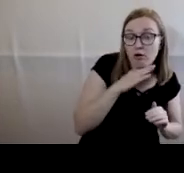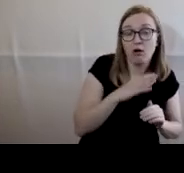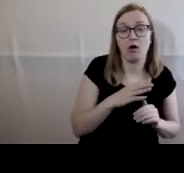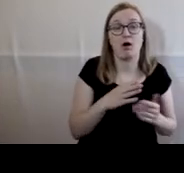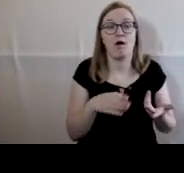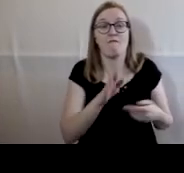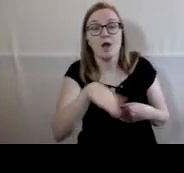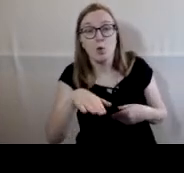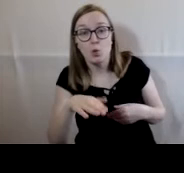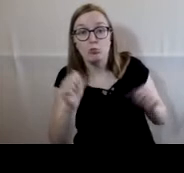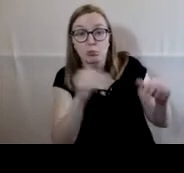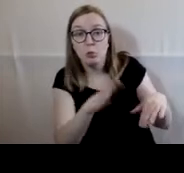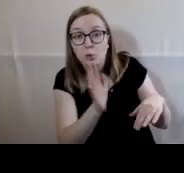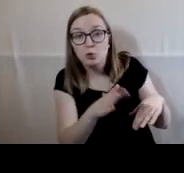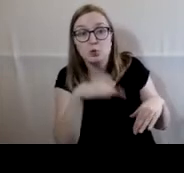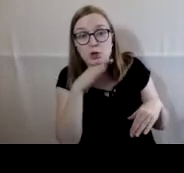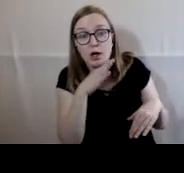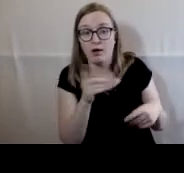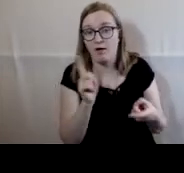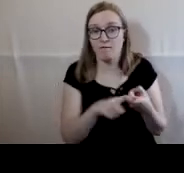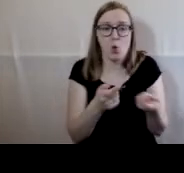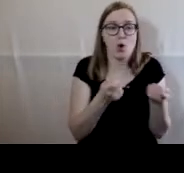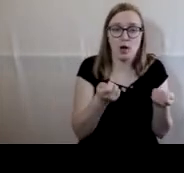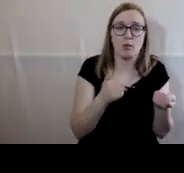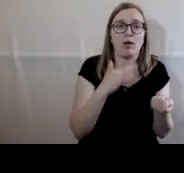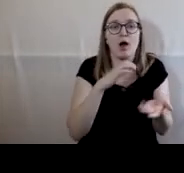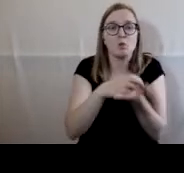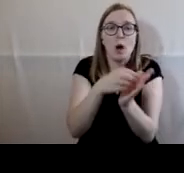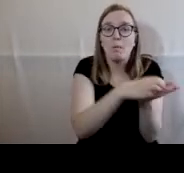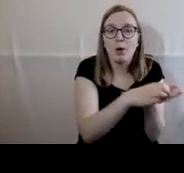and the logistics around this in a school.